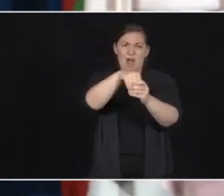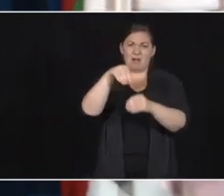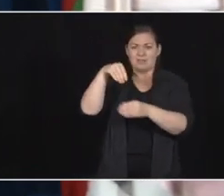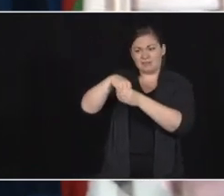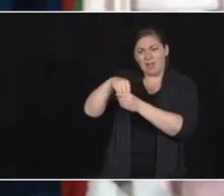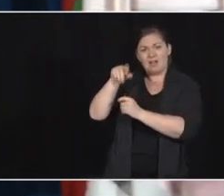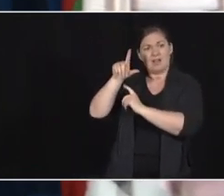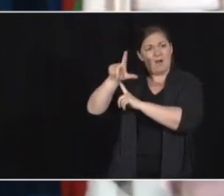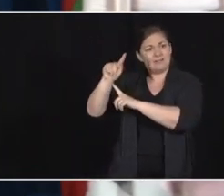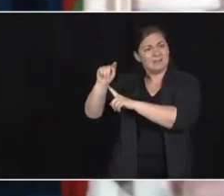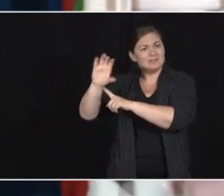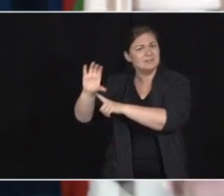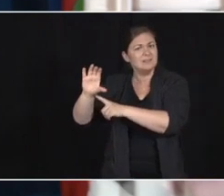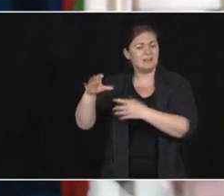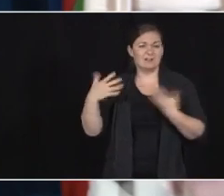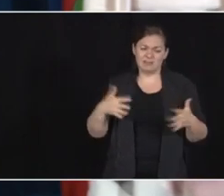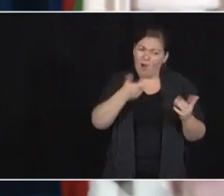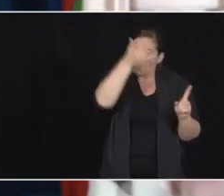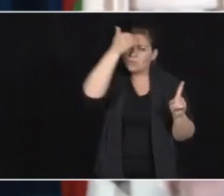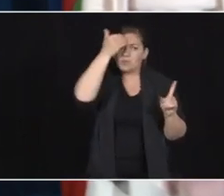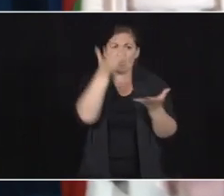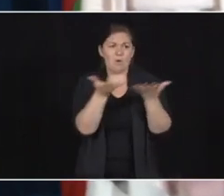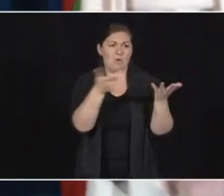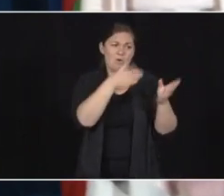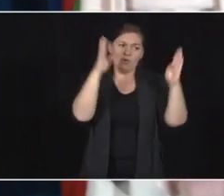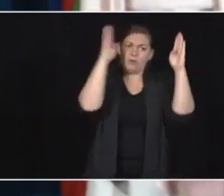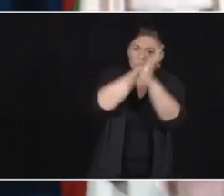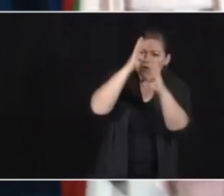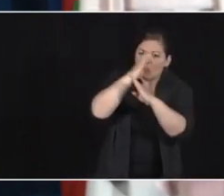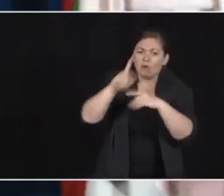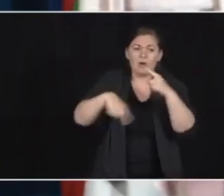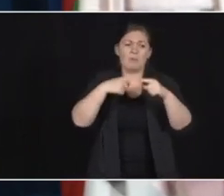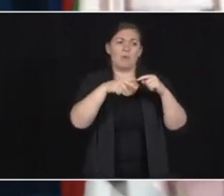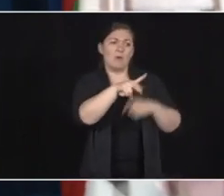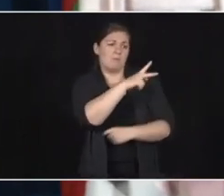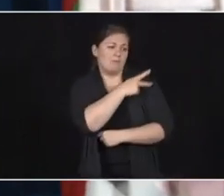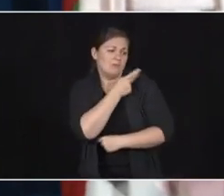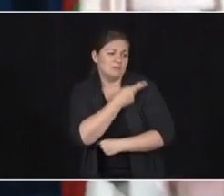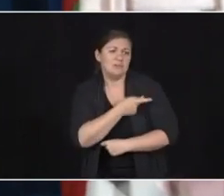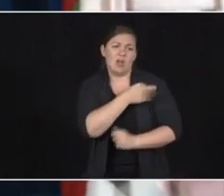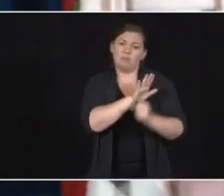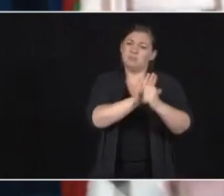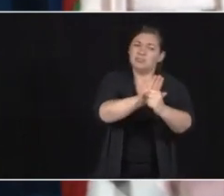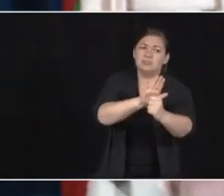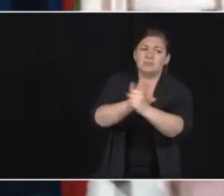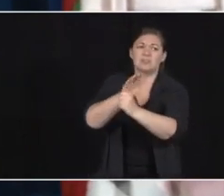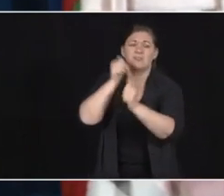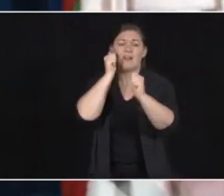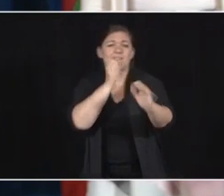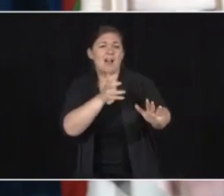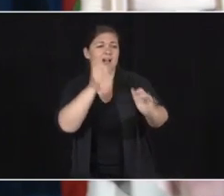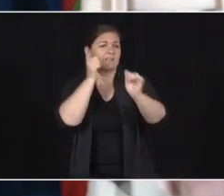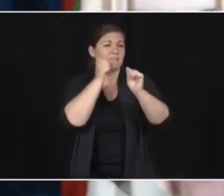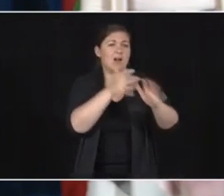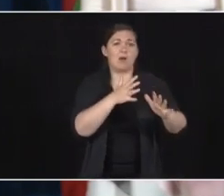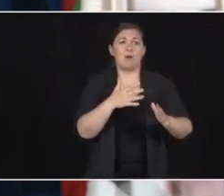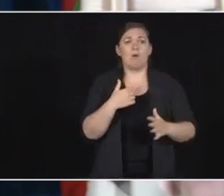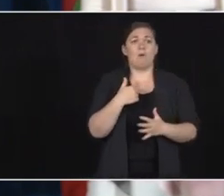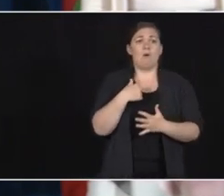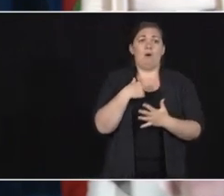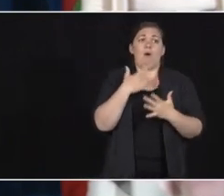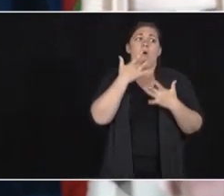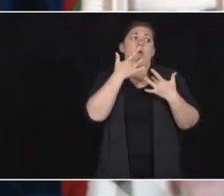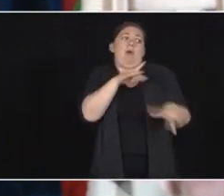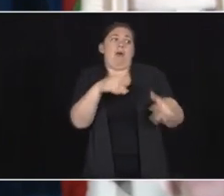the patients, that is pushing the table every single day. And I count my blessings that I have Dr.